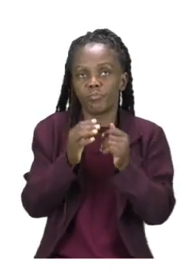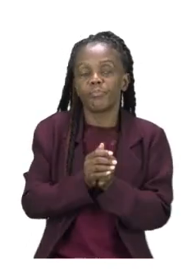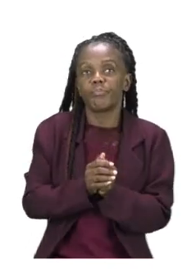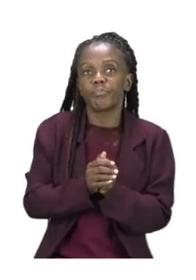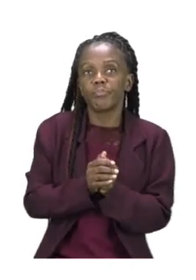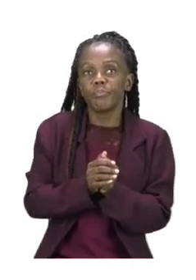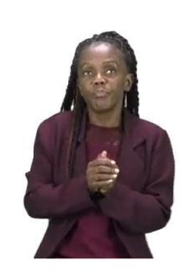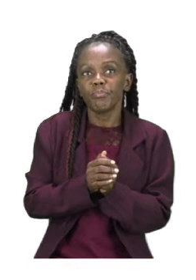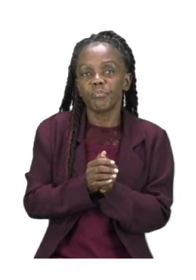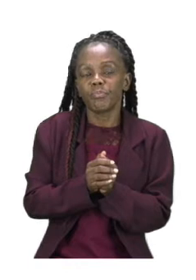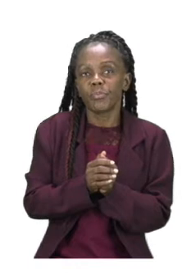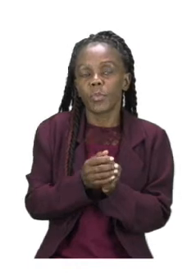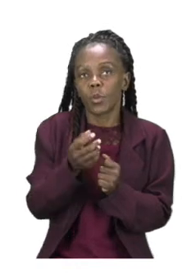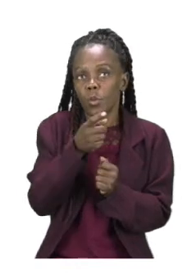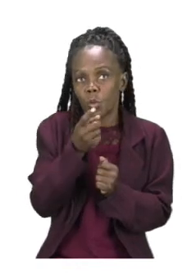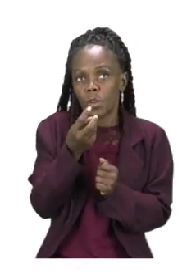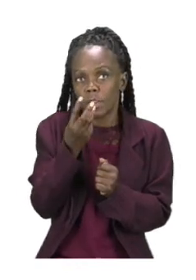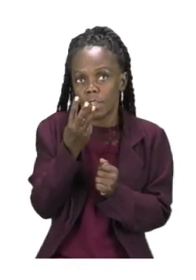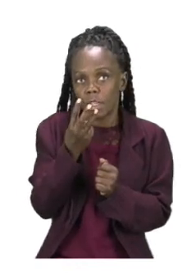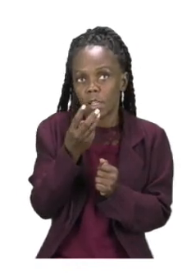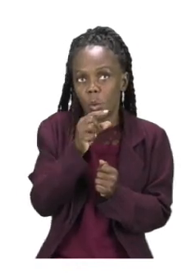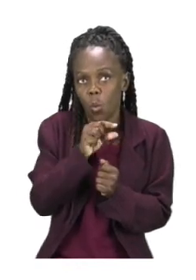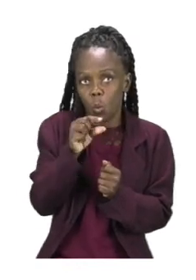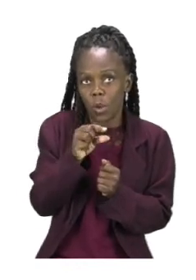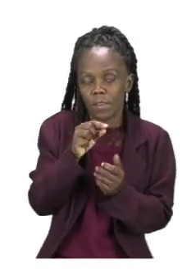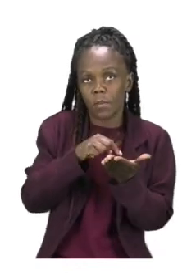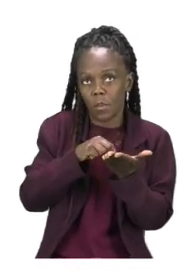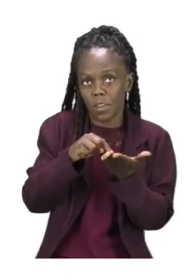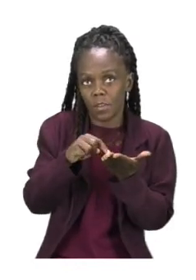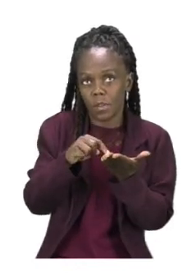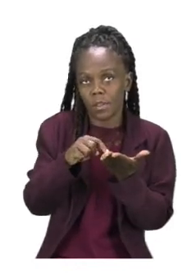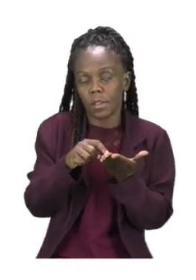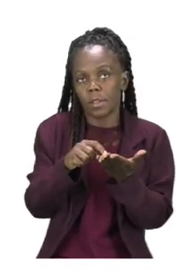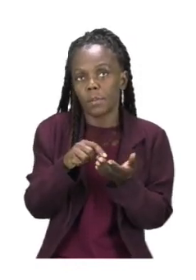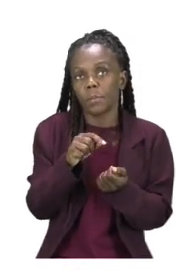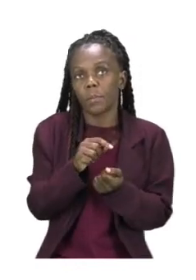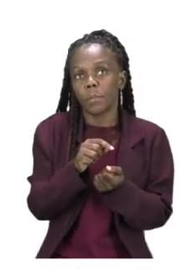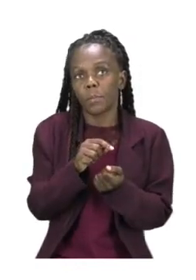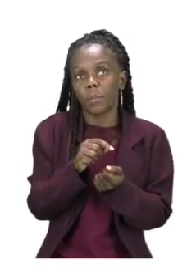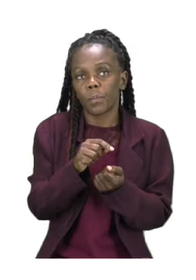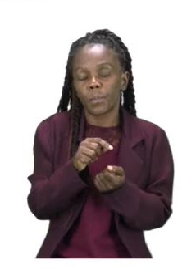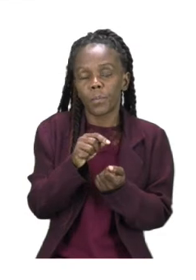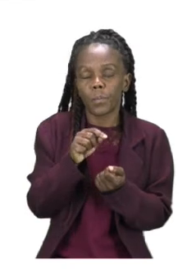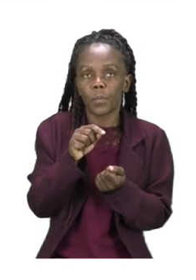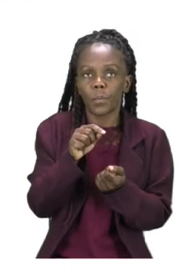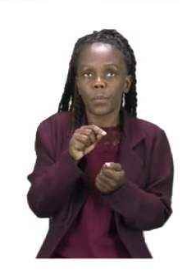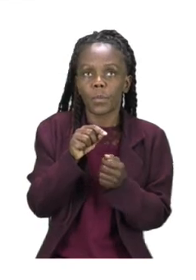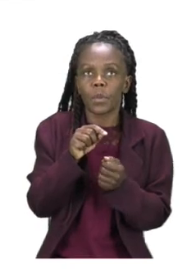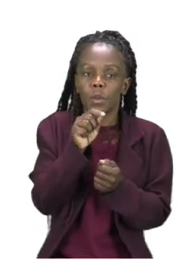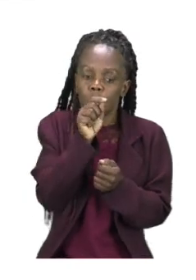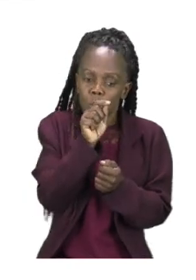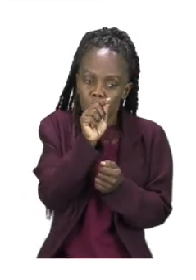our words for this week. You are going to trace these words and make sure you take your time by